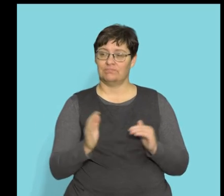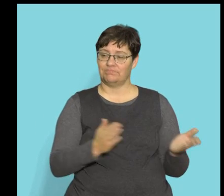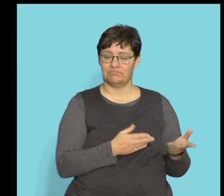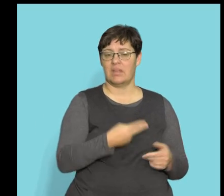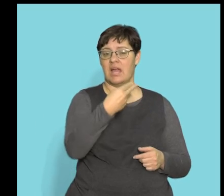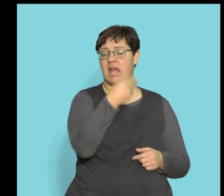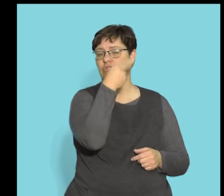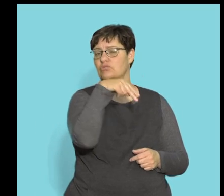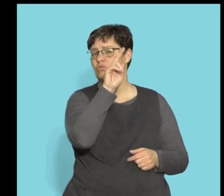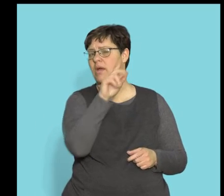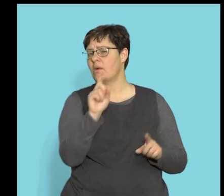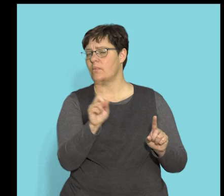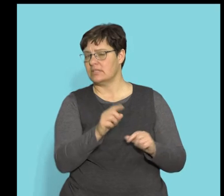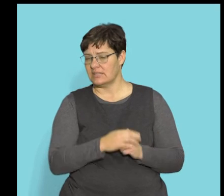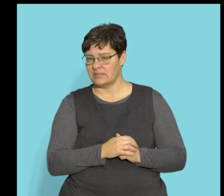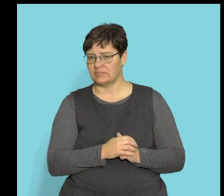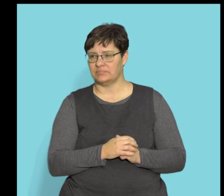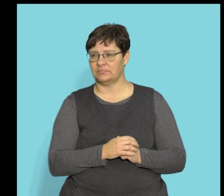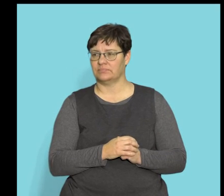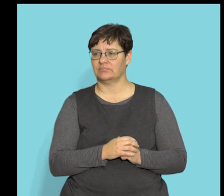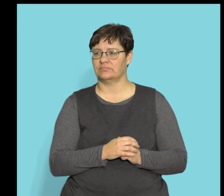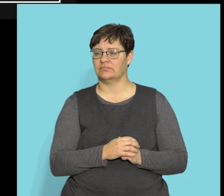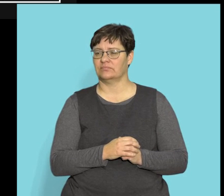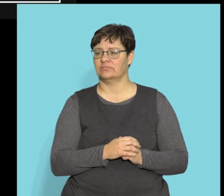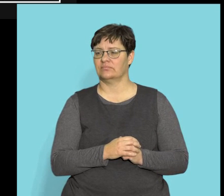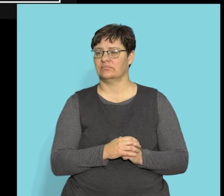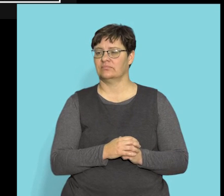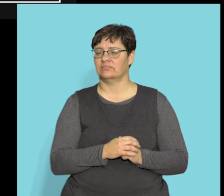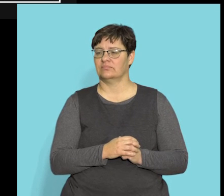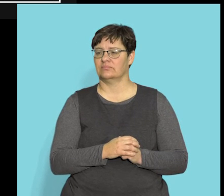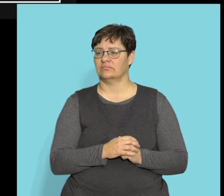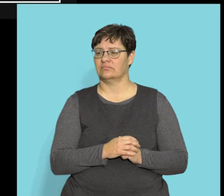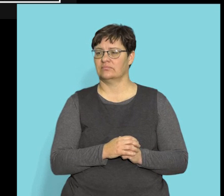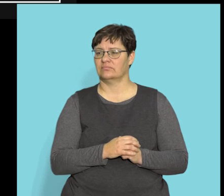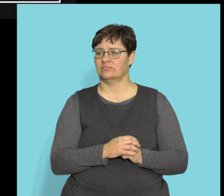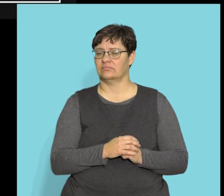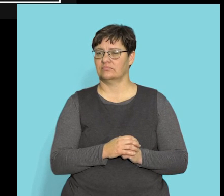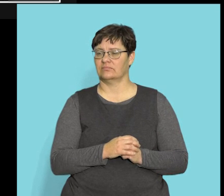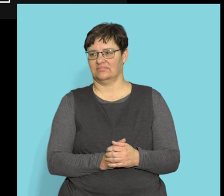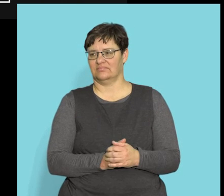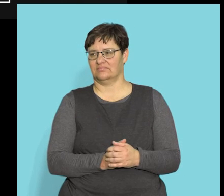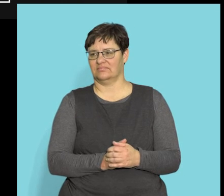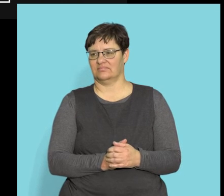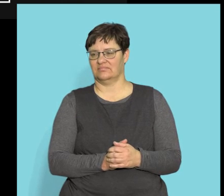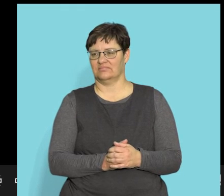Now, to find out what an expression for h squared, I'm going to use my calculator.